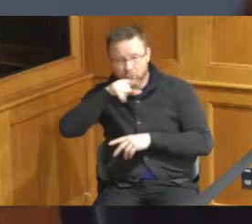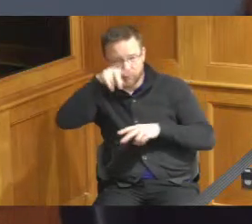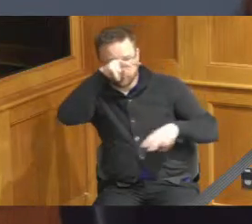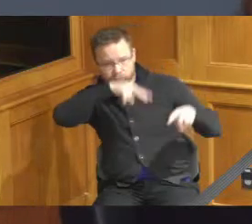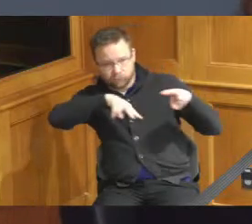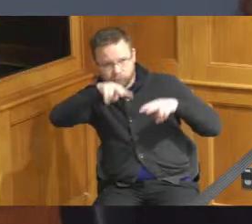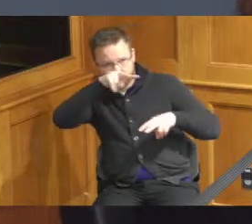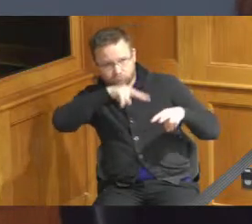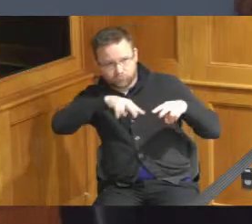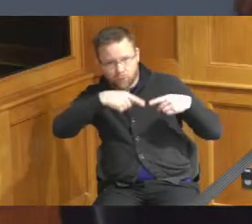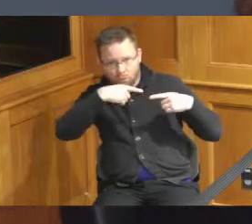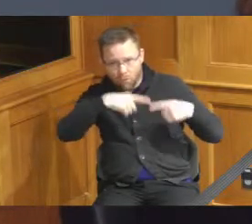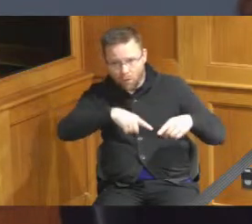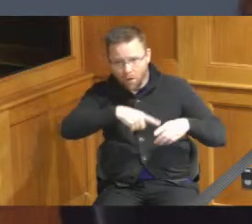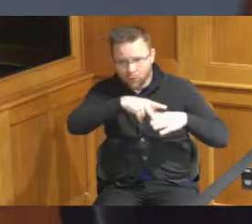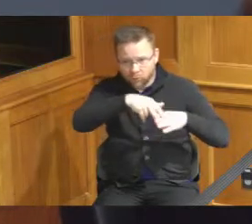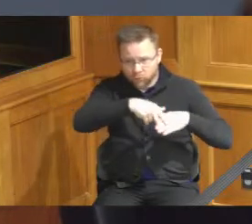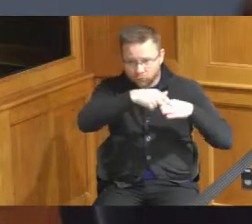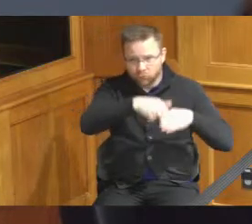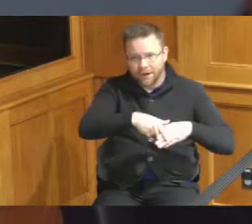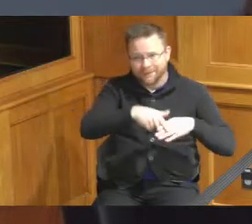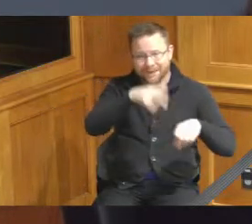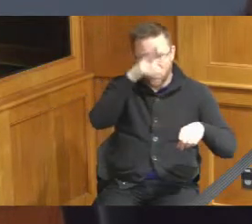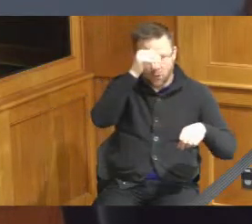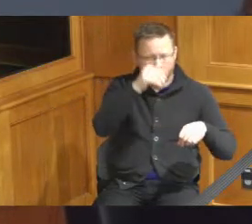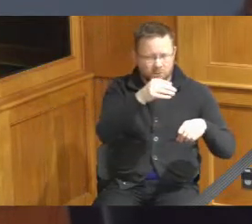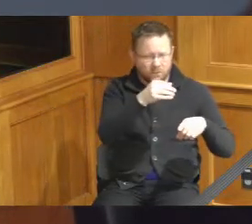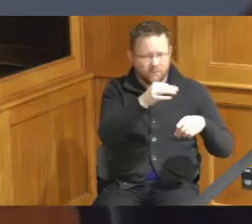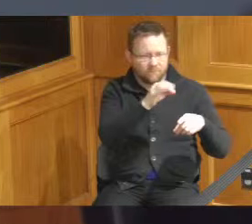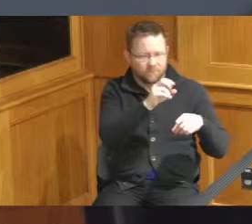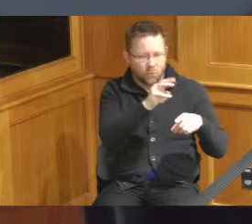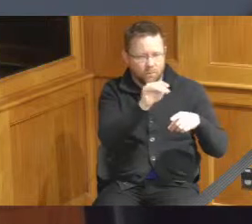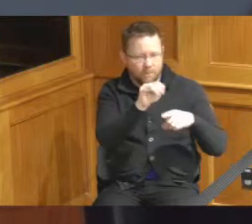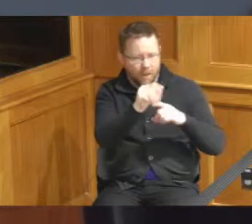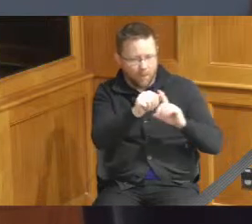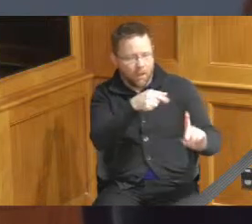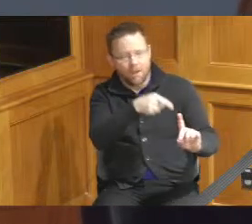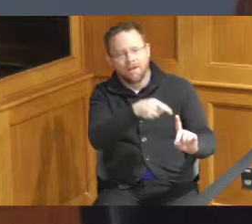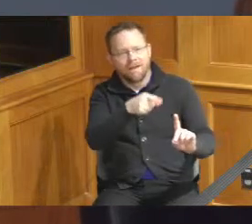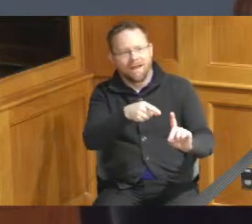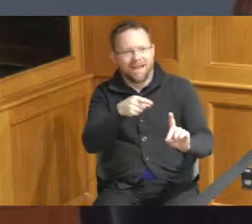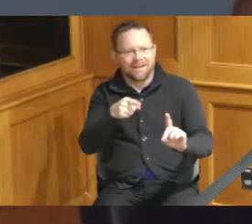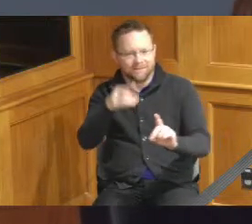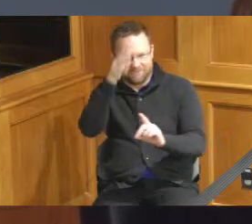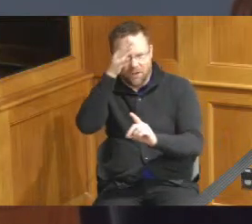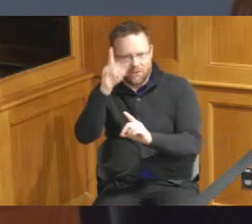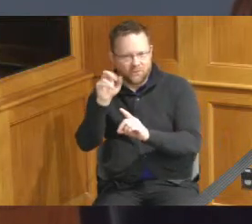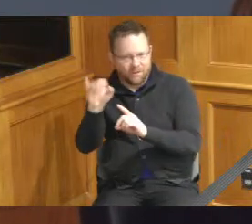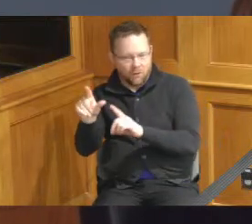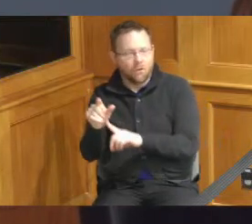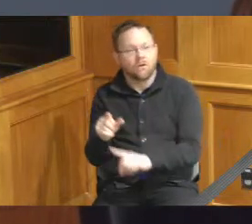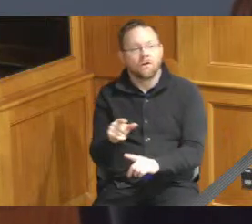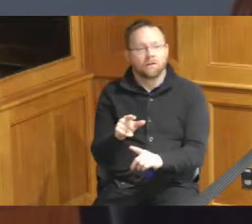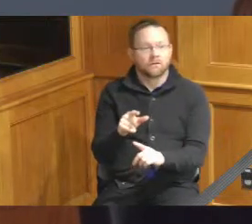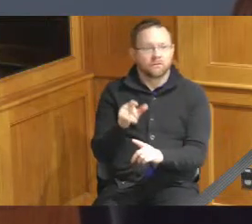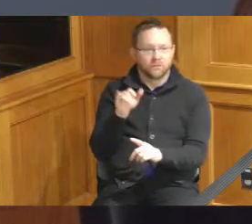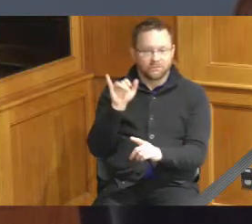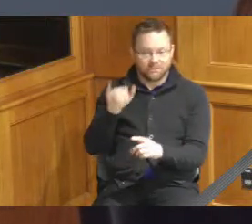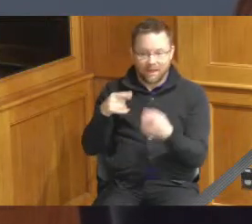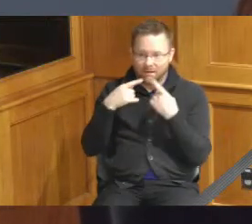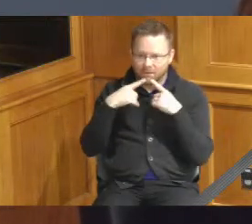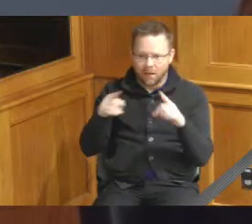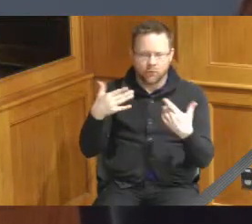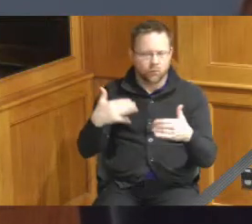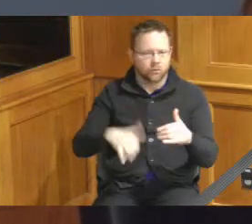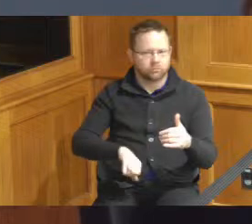winner for Mama to victory and for Father Darrell. This amazing accomplishment is one he is most proud